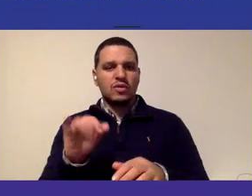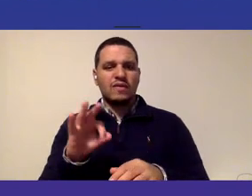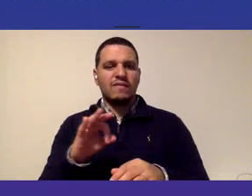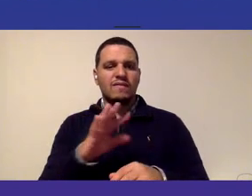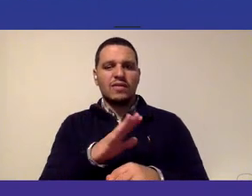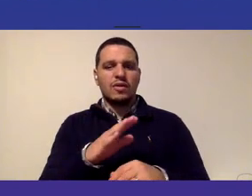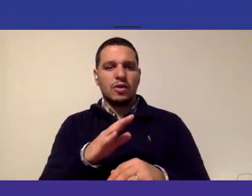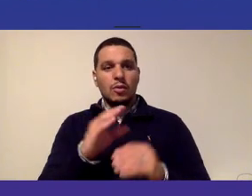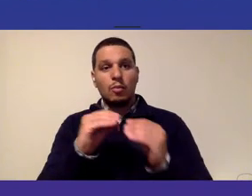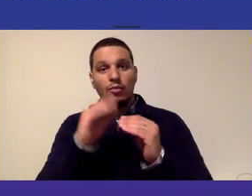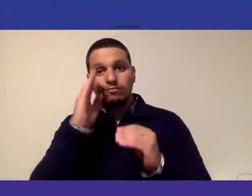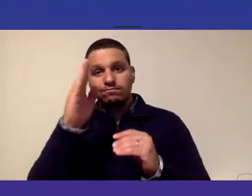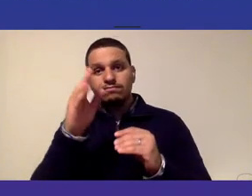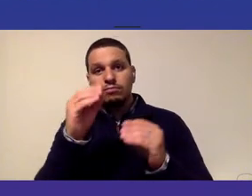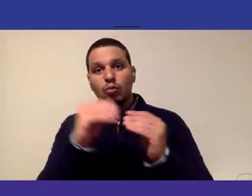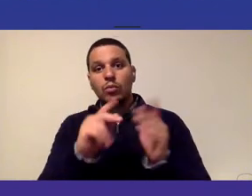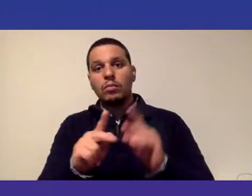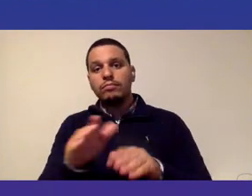come.